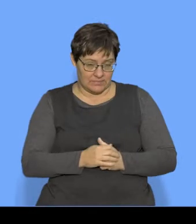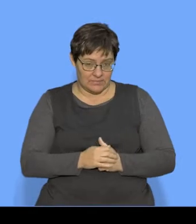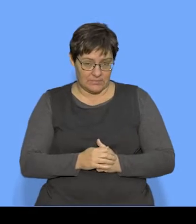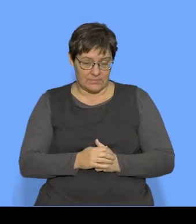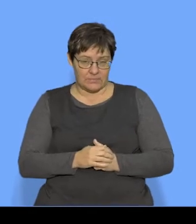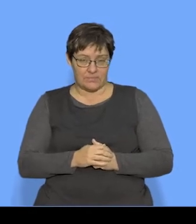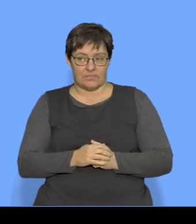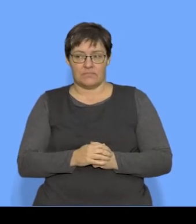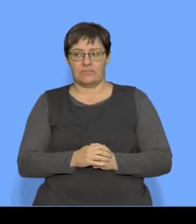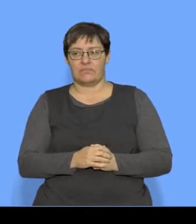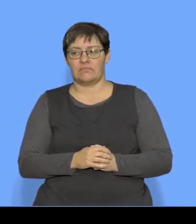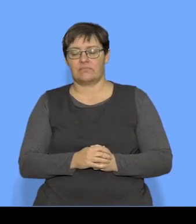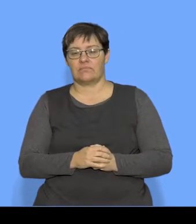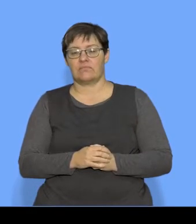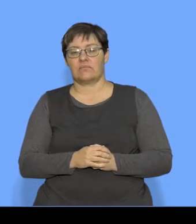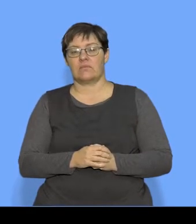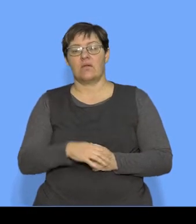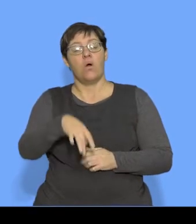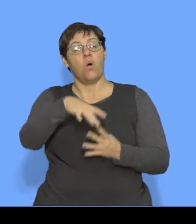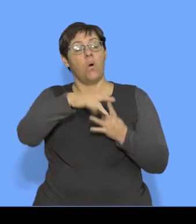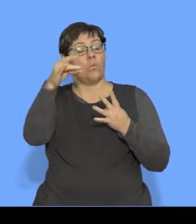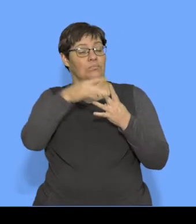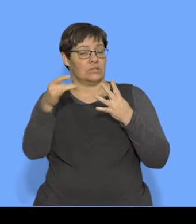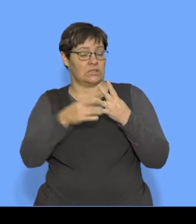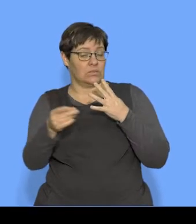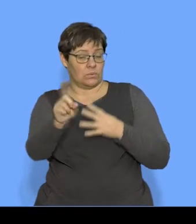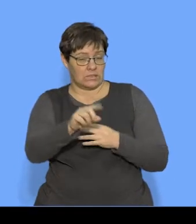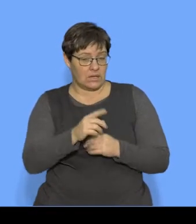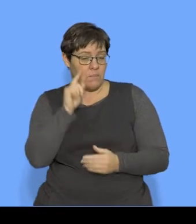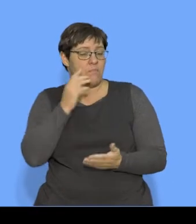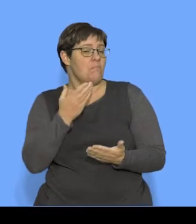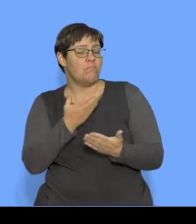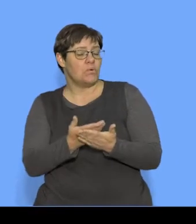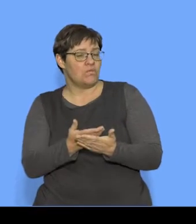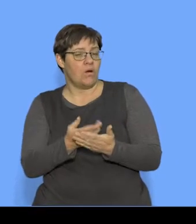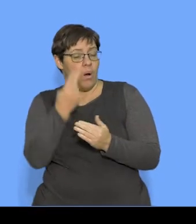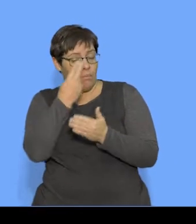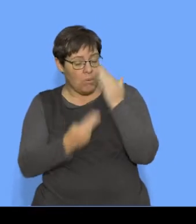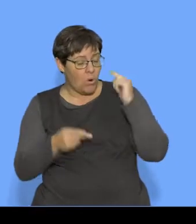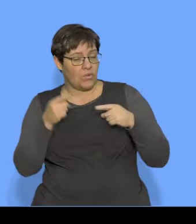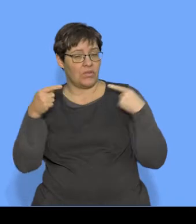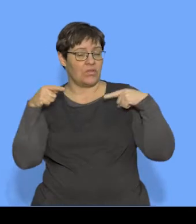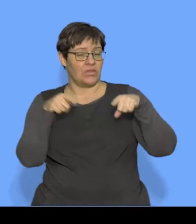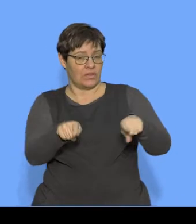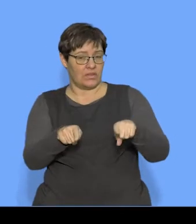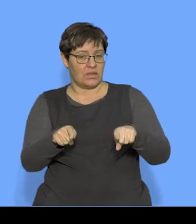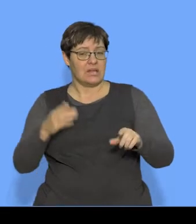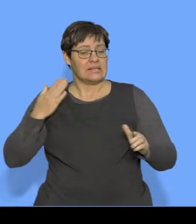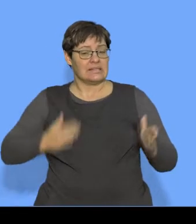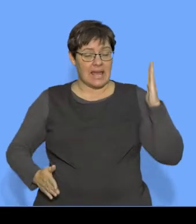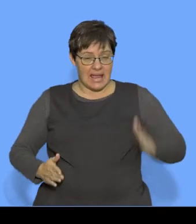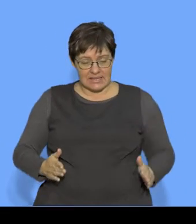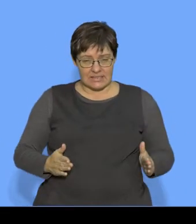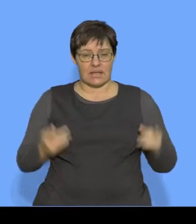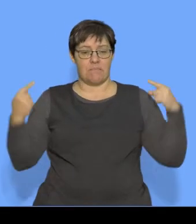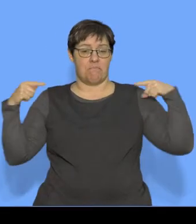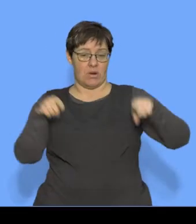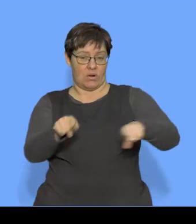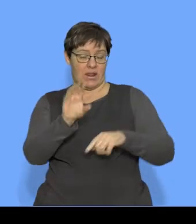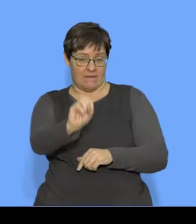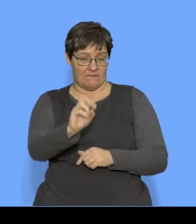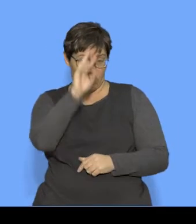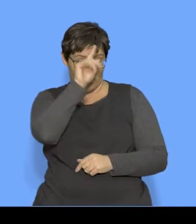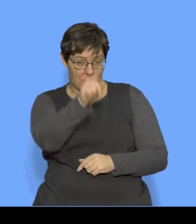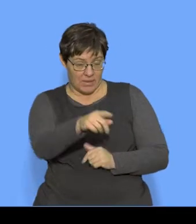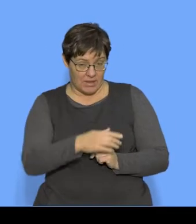right? Now, my options are, I can prove that both pairs of opposite sides are parallel, remember